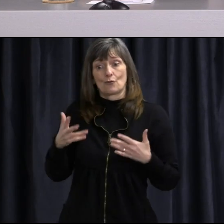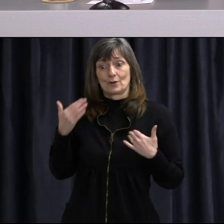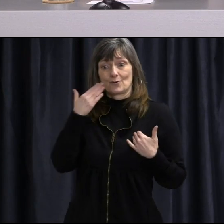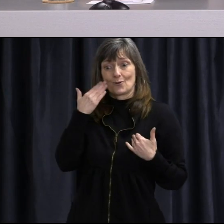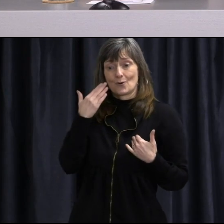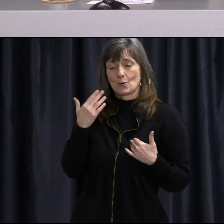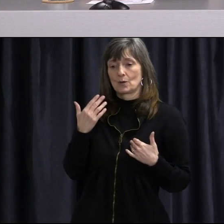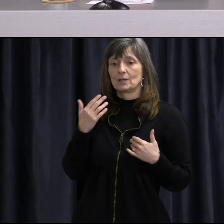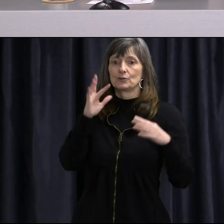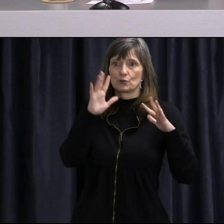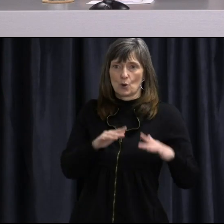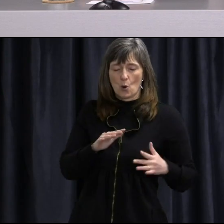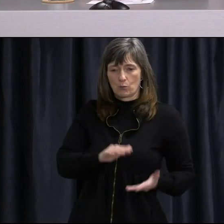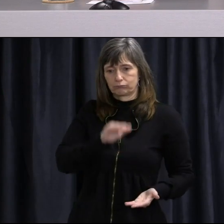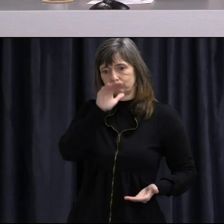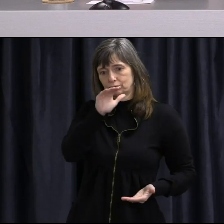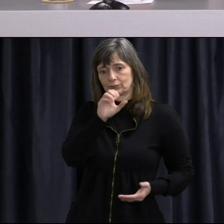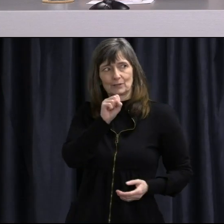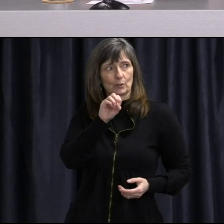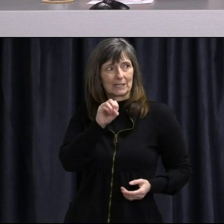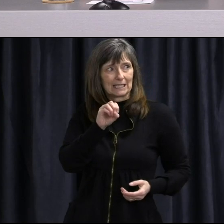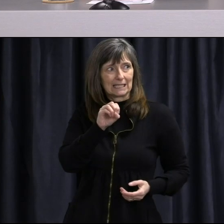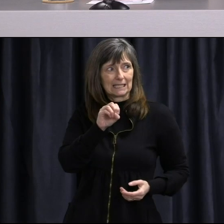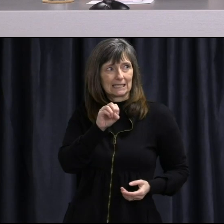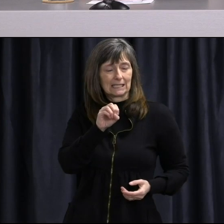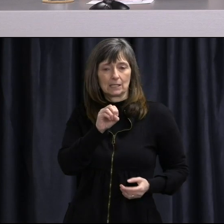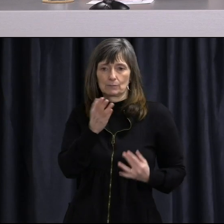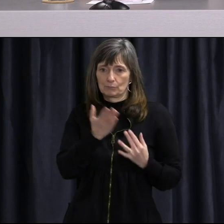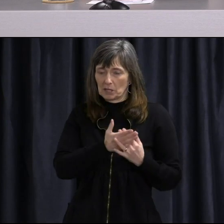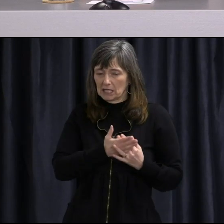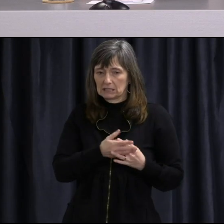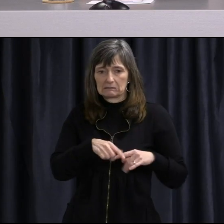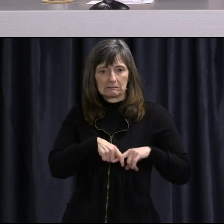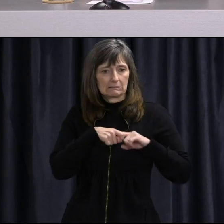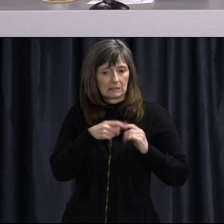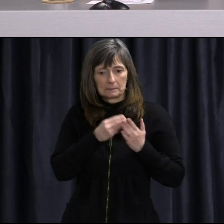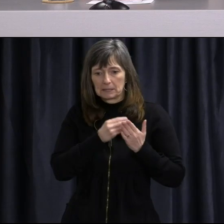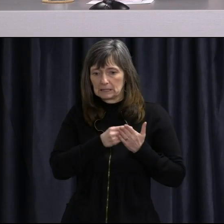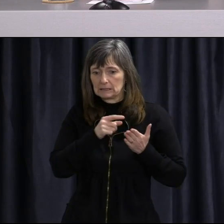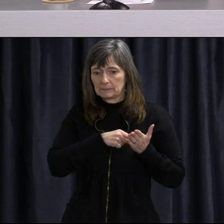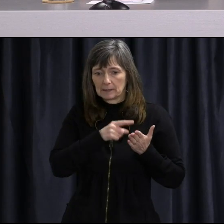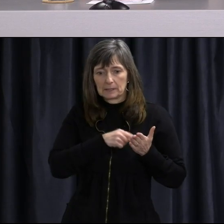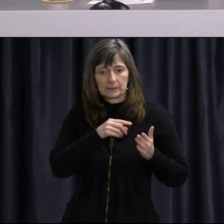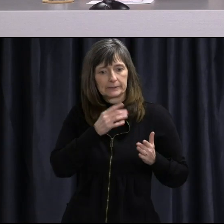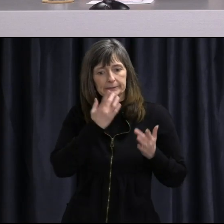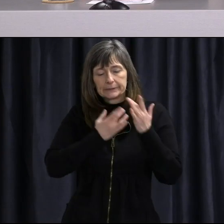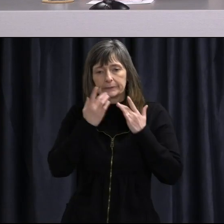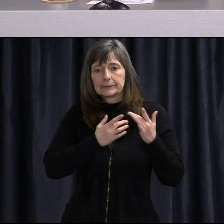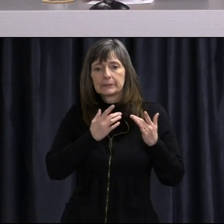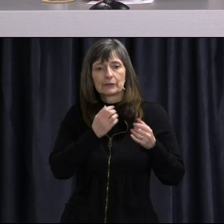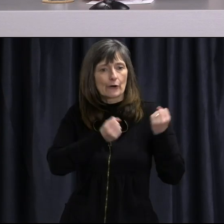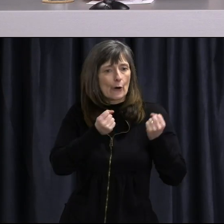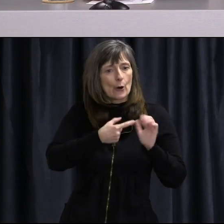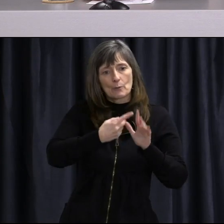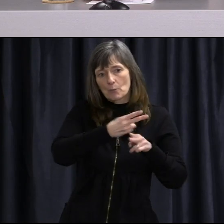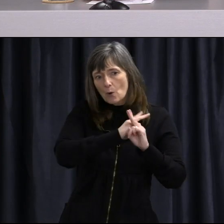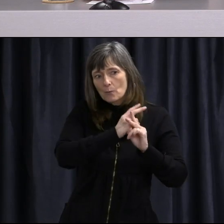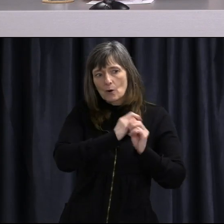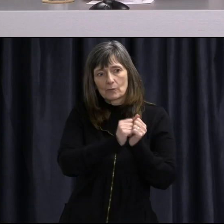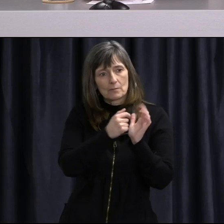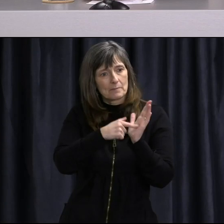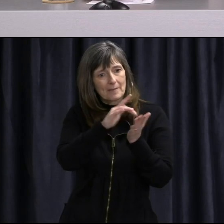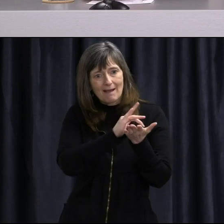during Snowmageddon. Many people are already struggling to pay mortgages and loans and car loans. What's being done there? I